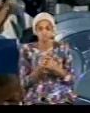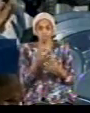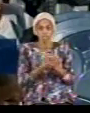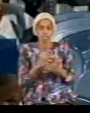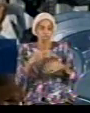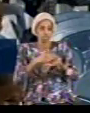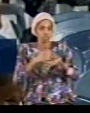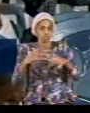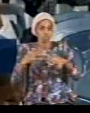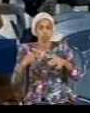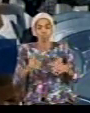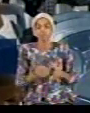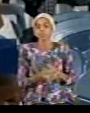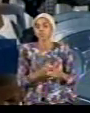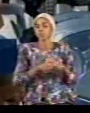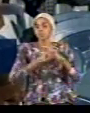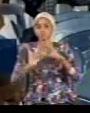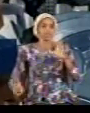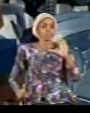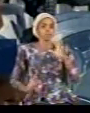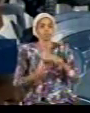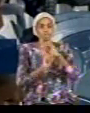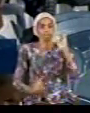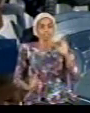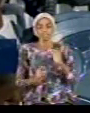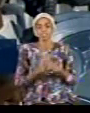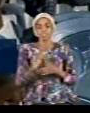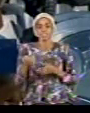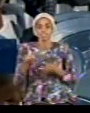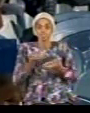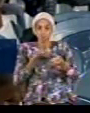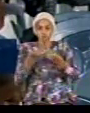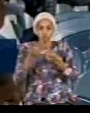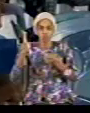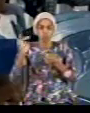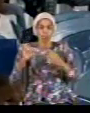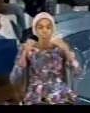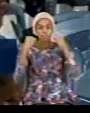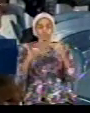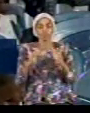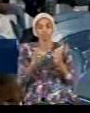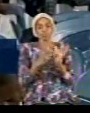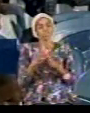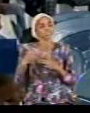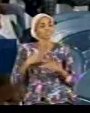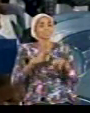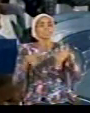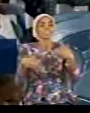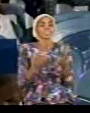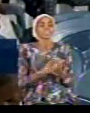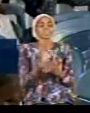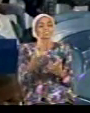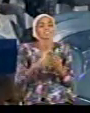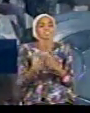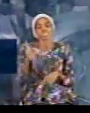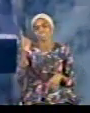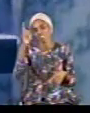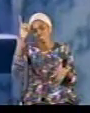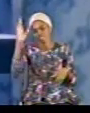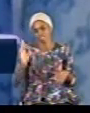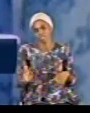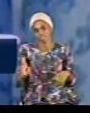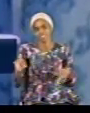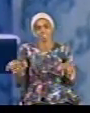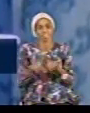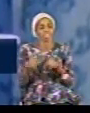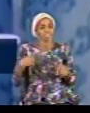away, dominated by the power of Jesus. We give glory to God as we return to our state overseer now.